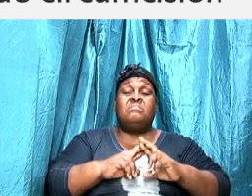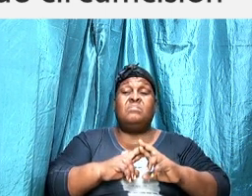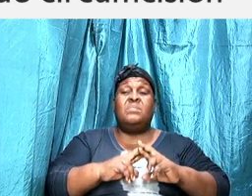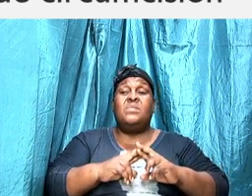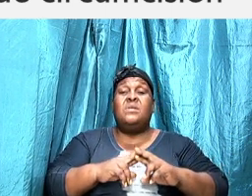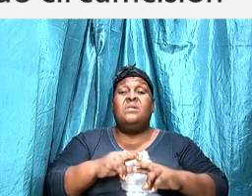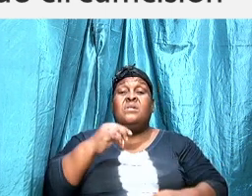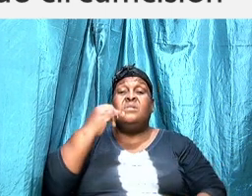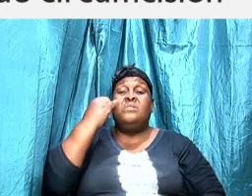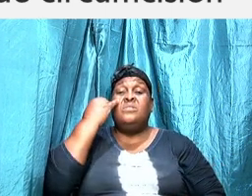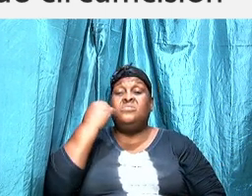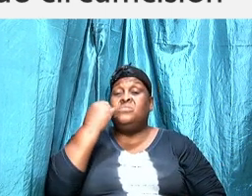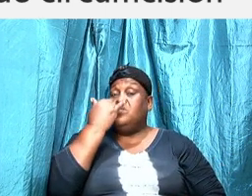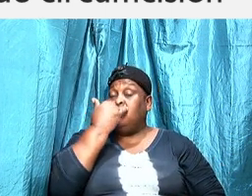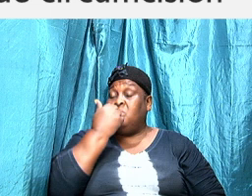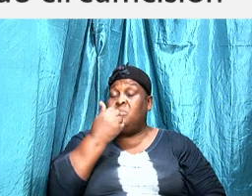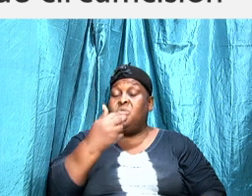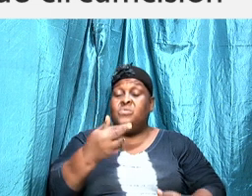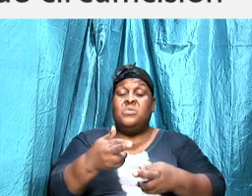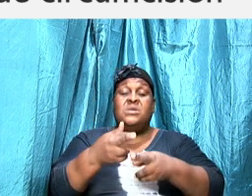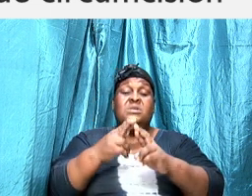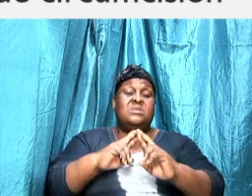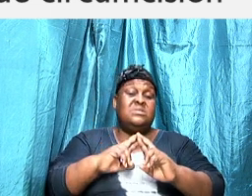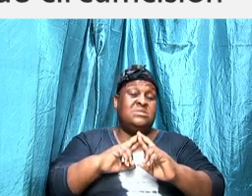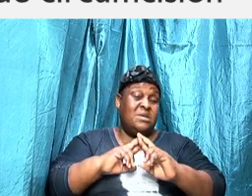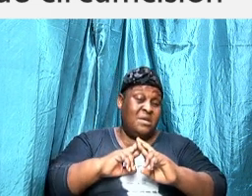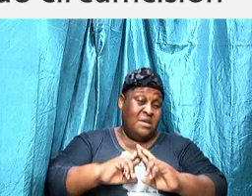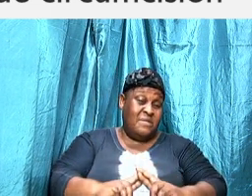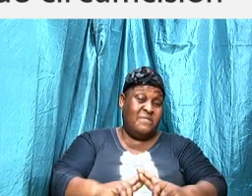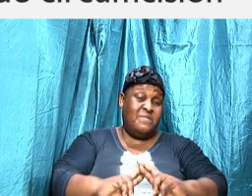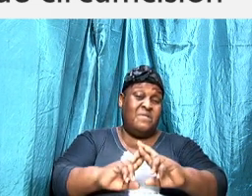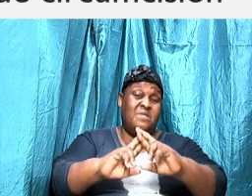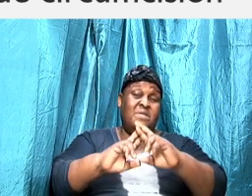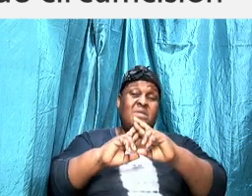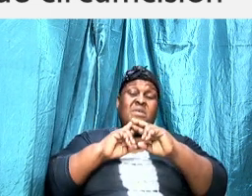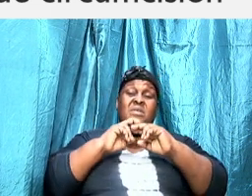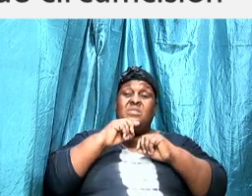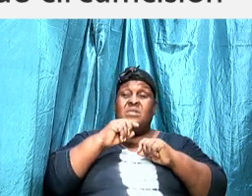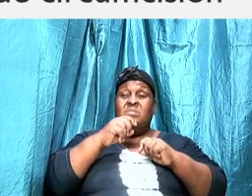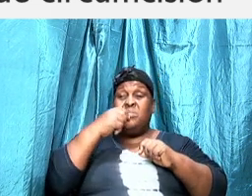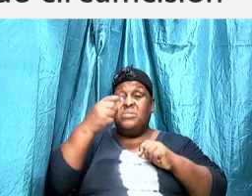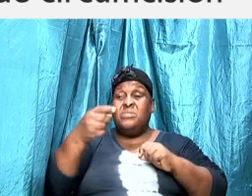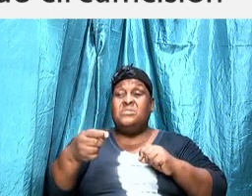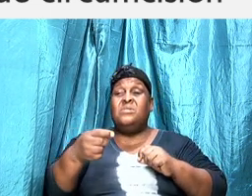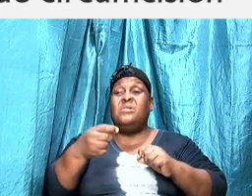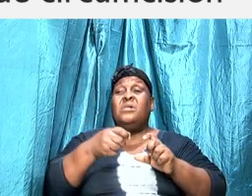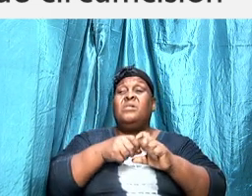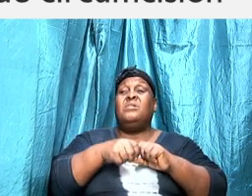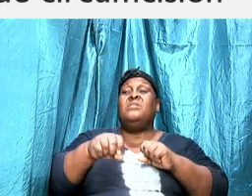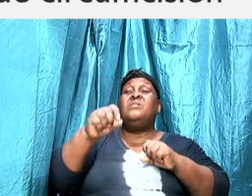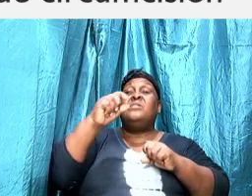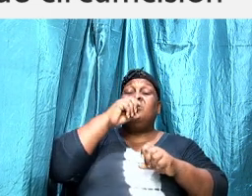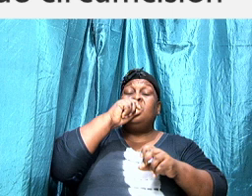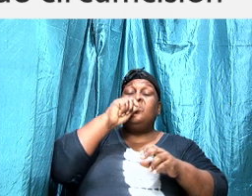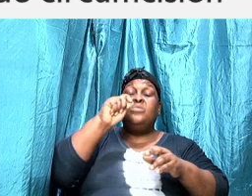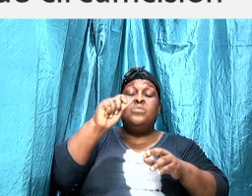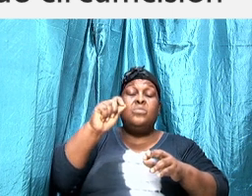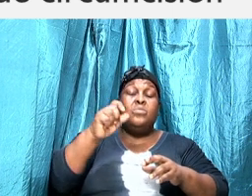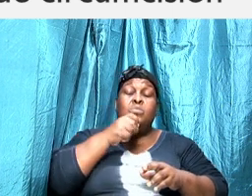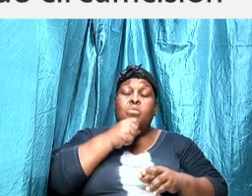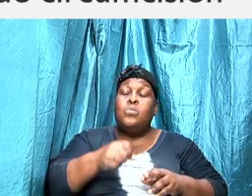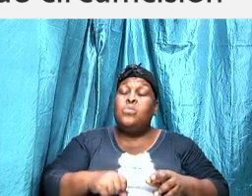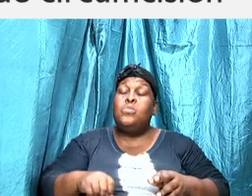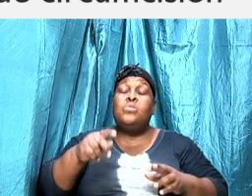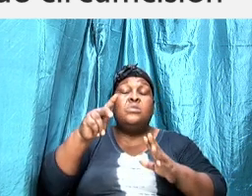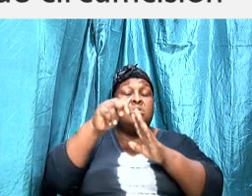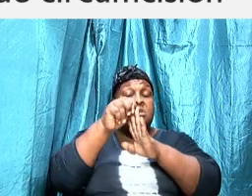the utterances of God. They would have received this, the Old Testament canon.